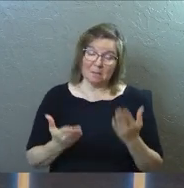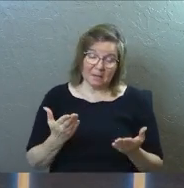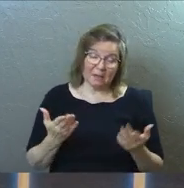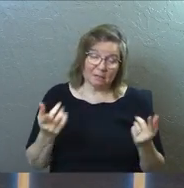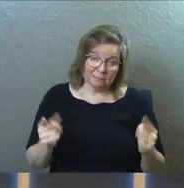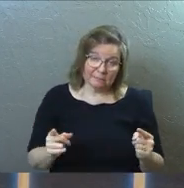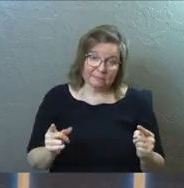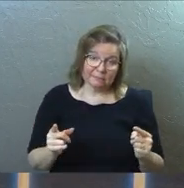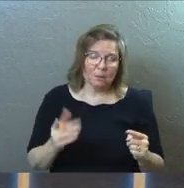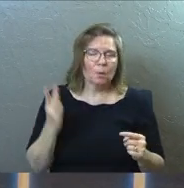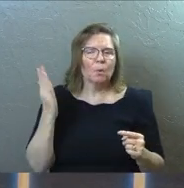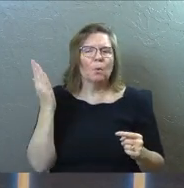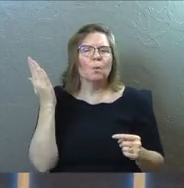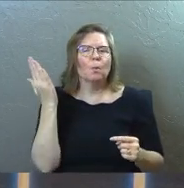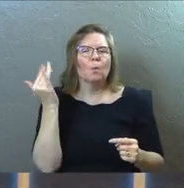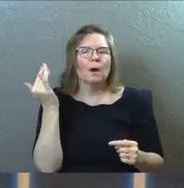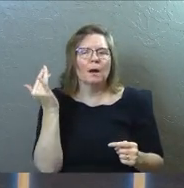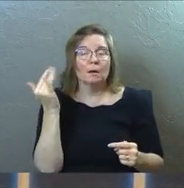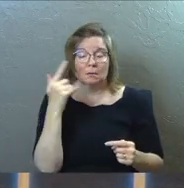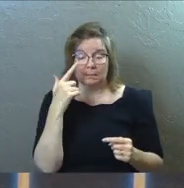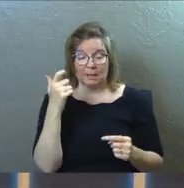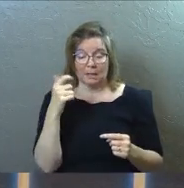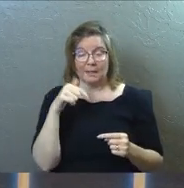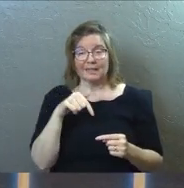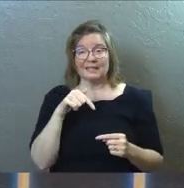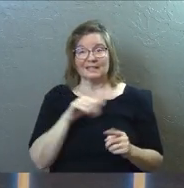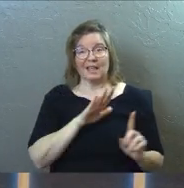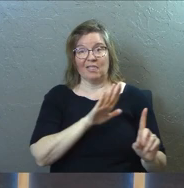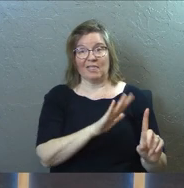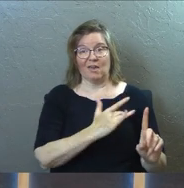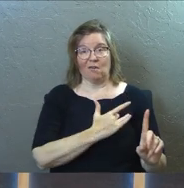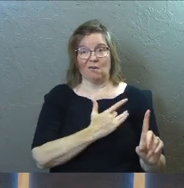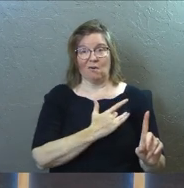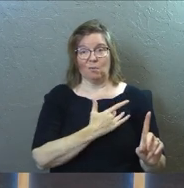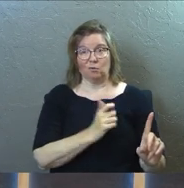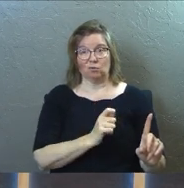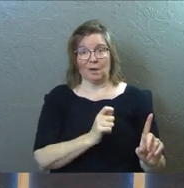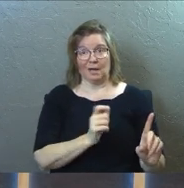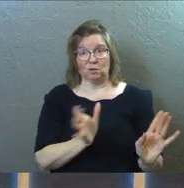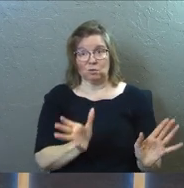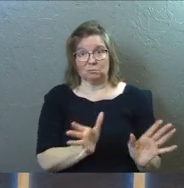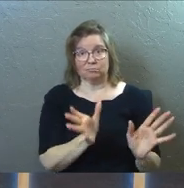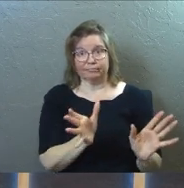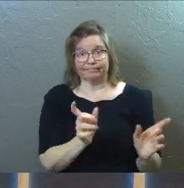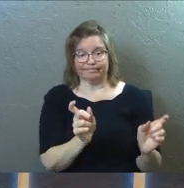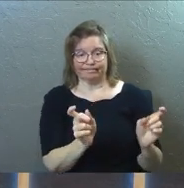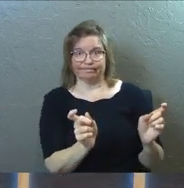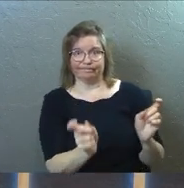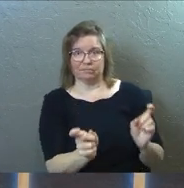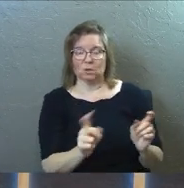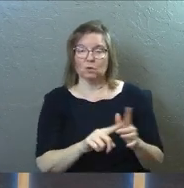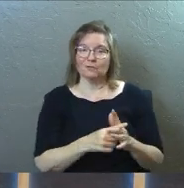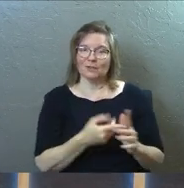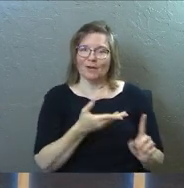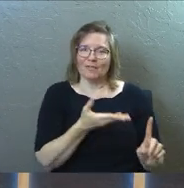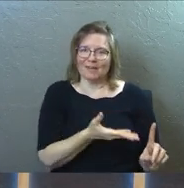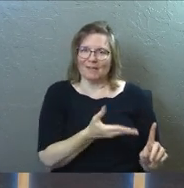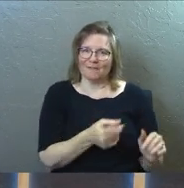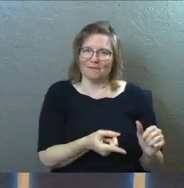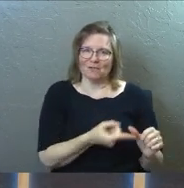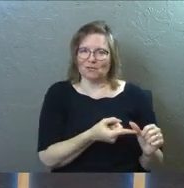be. Why? Because this is their heart we're trying to shepherd, and you've got to start